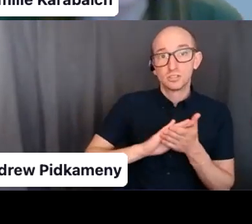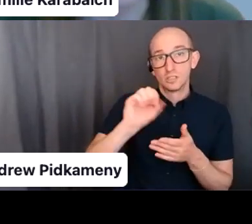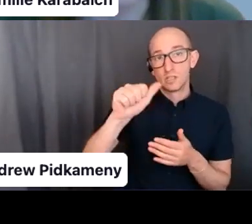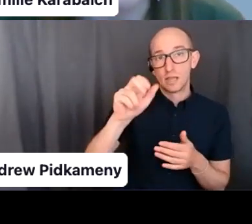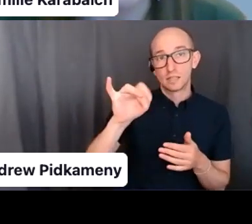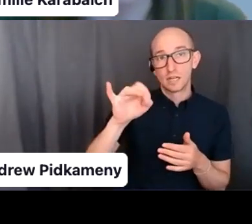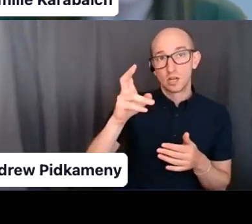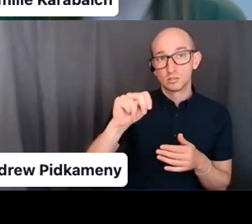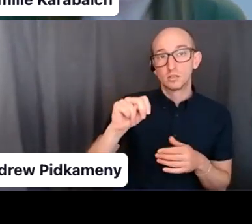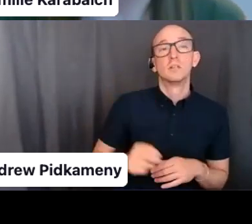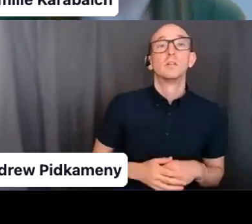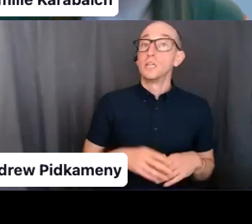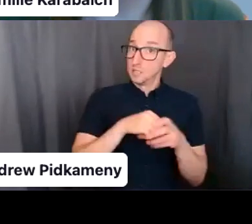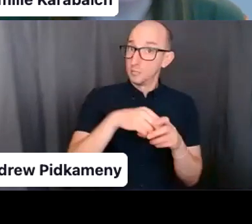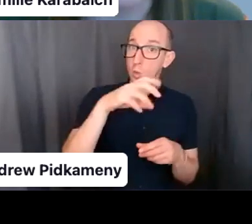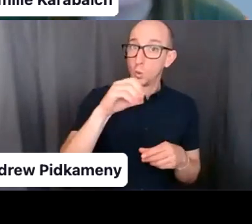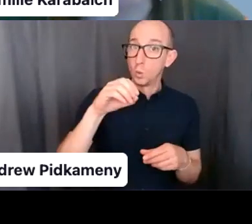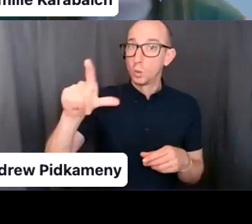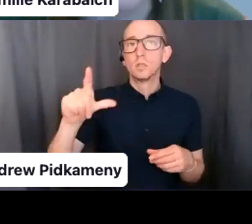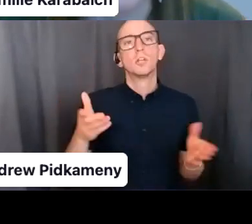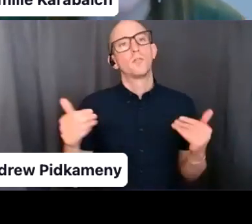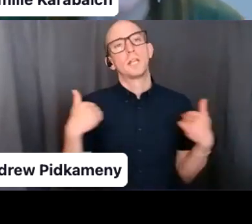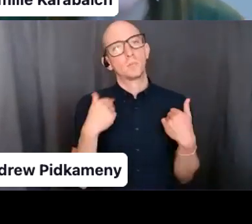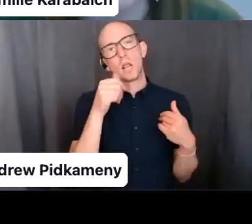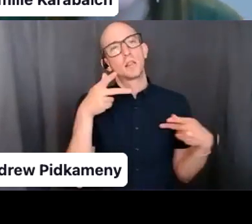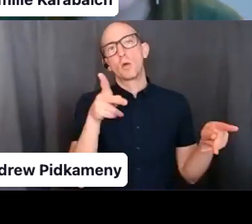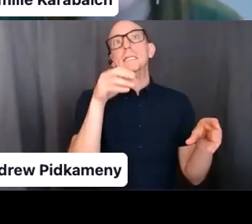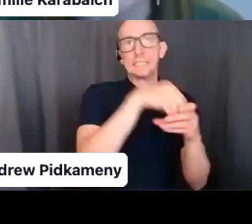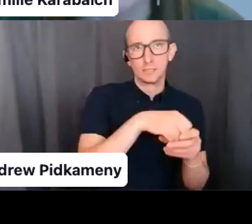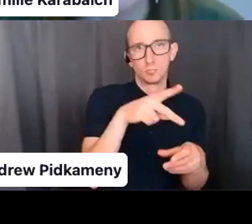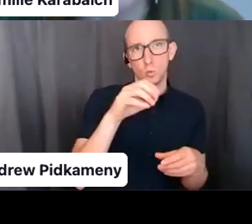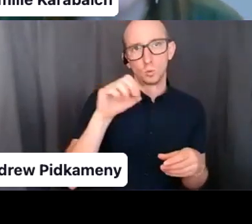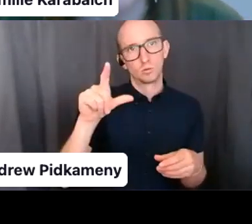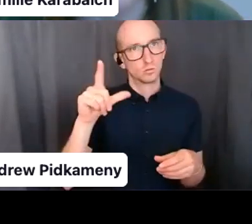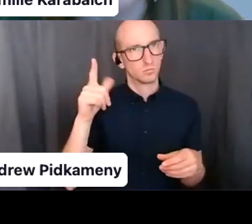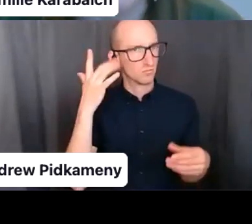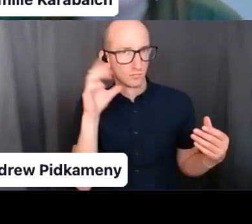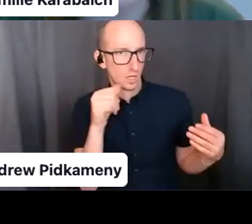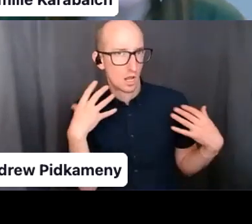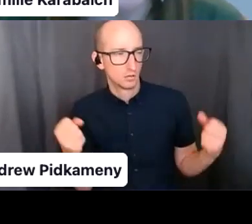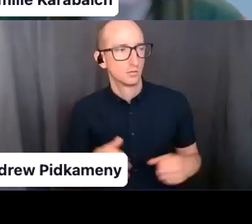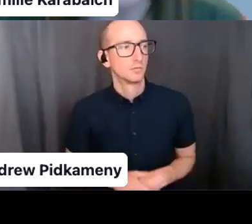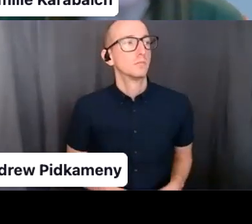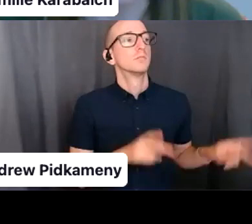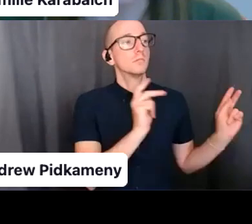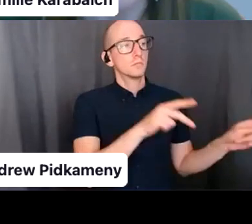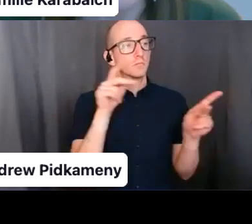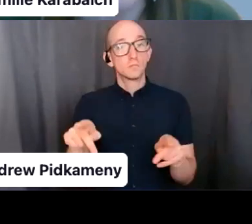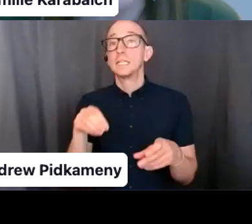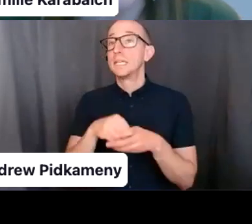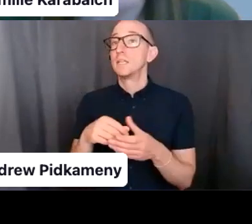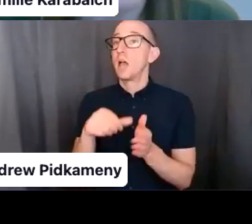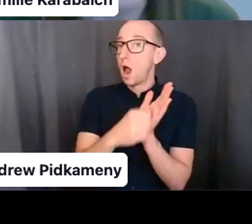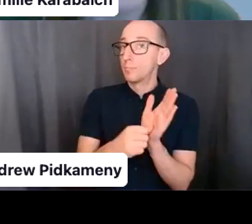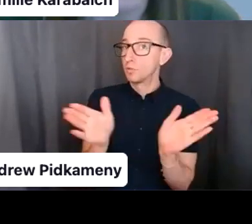at a pool. They're allowed around the pool, but not in it. Similarly, they're not allowed in the operating room of a